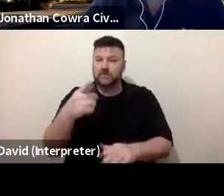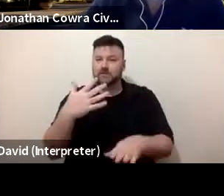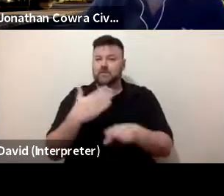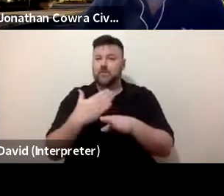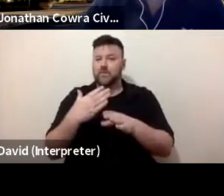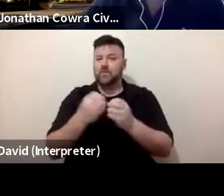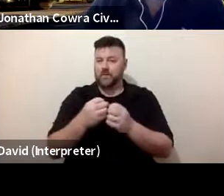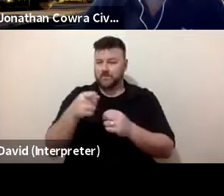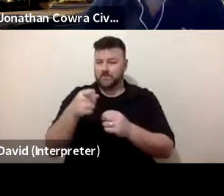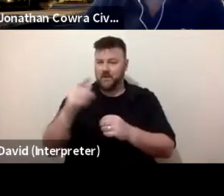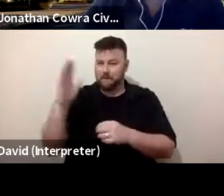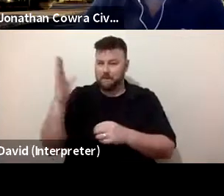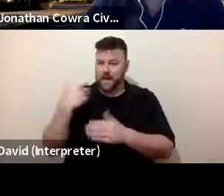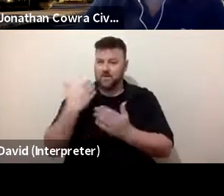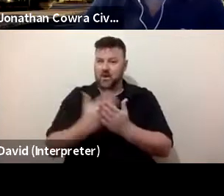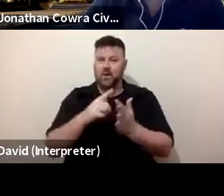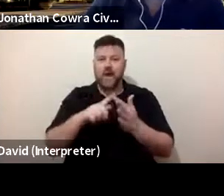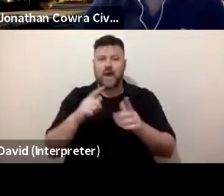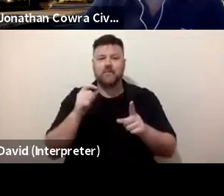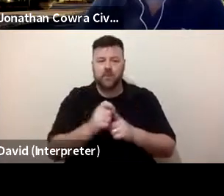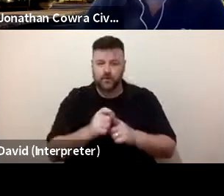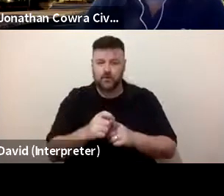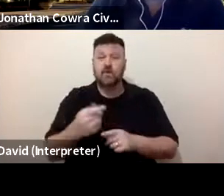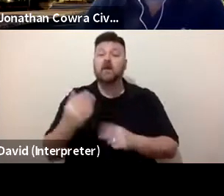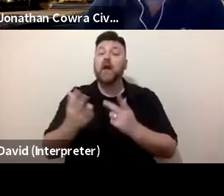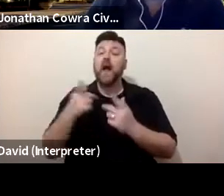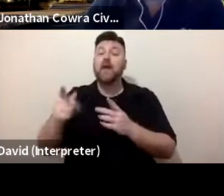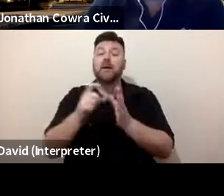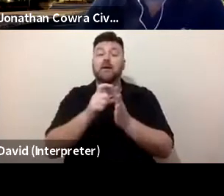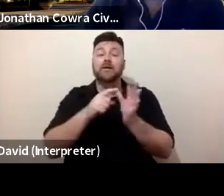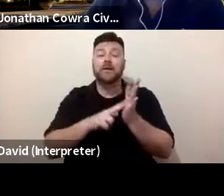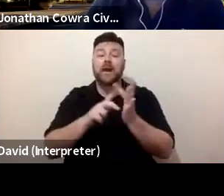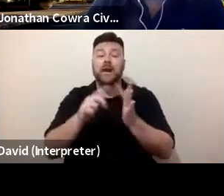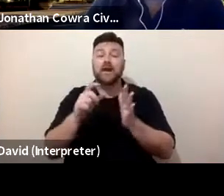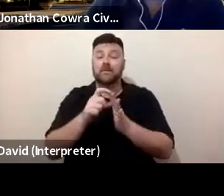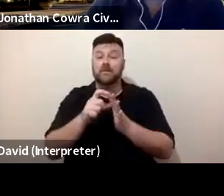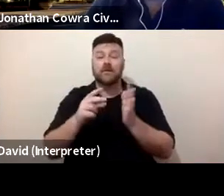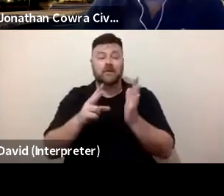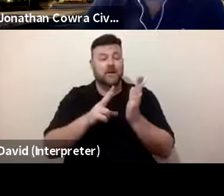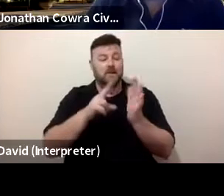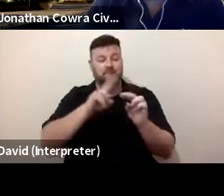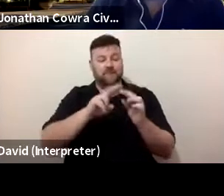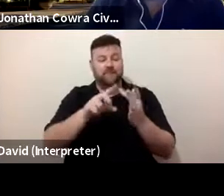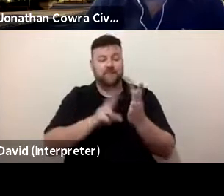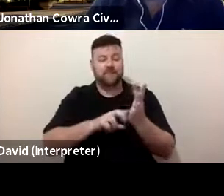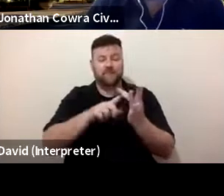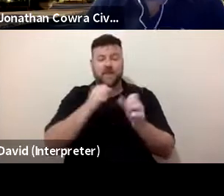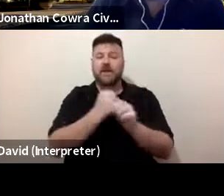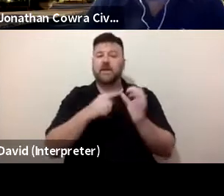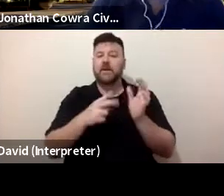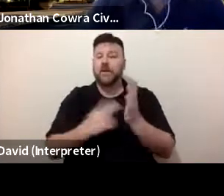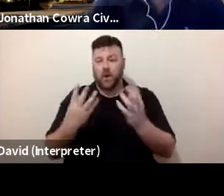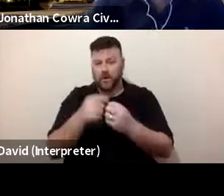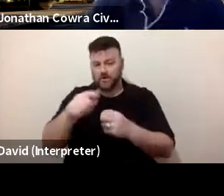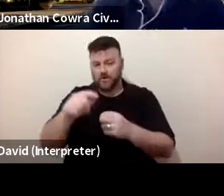Think Inside the Square, someone who was integral to its formation, David Finnegan from Sensix. But Mark, tell us a little